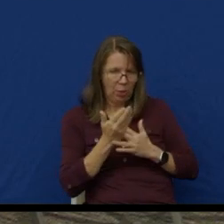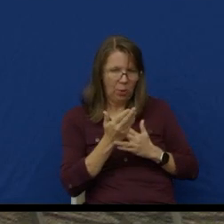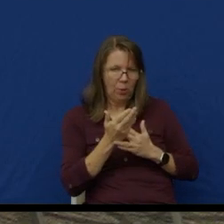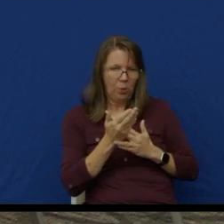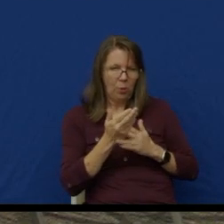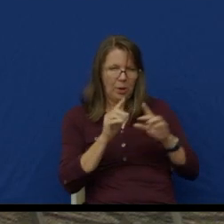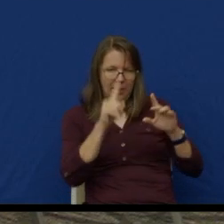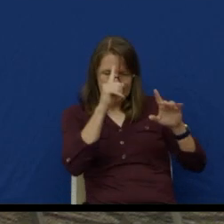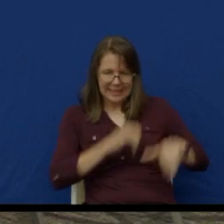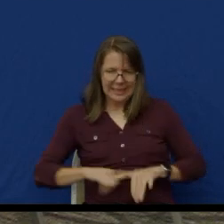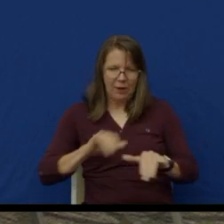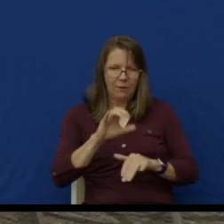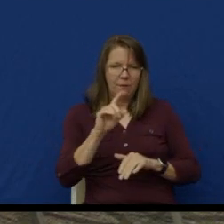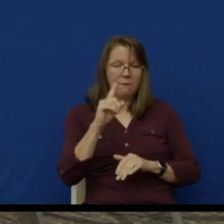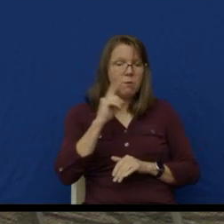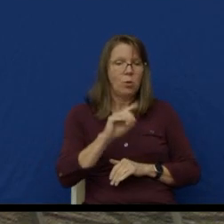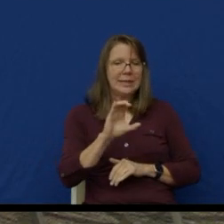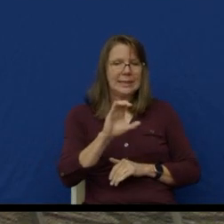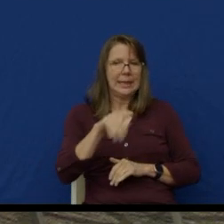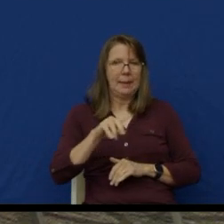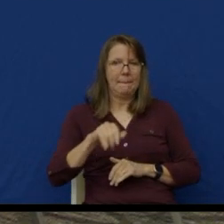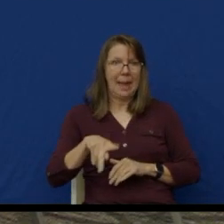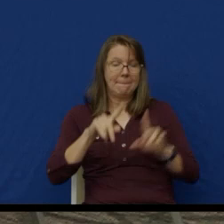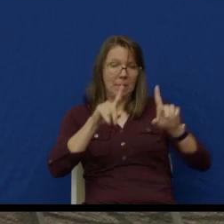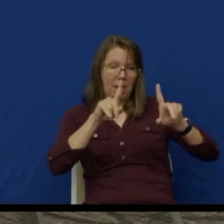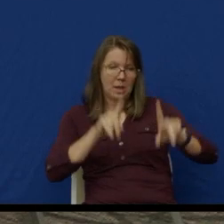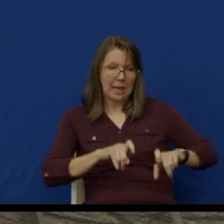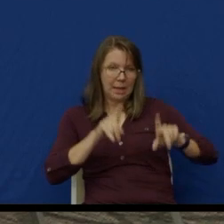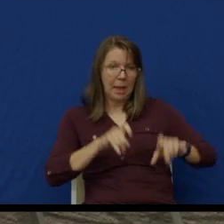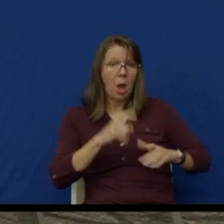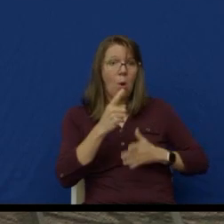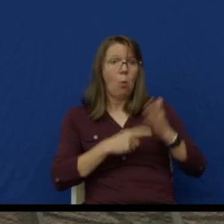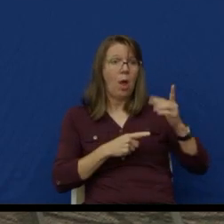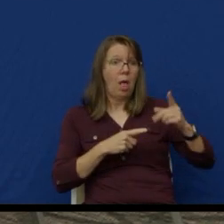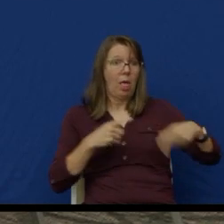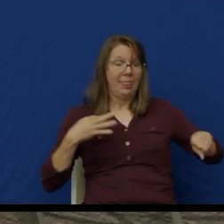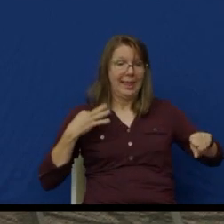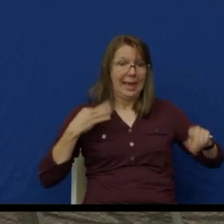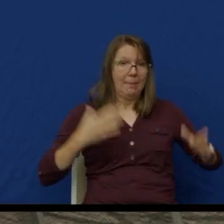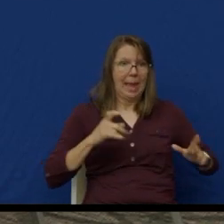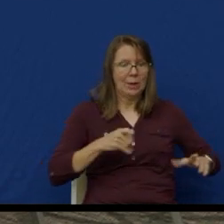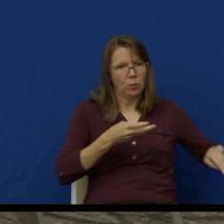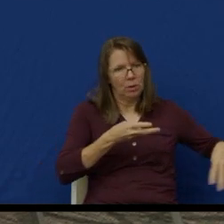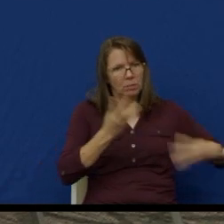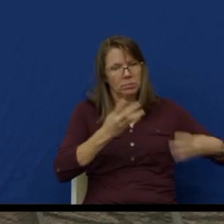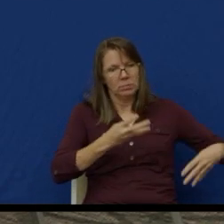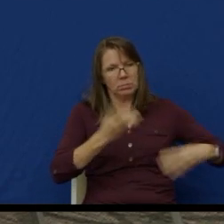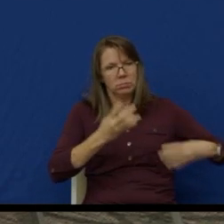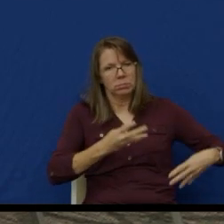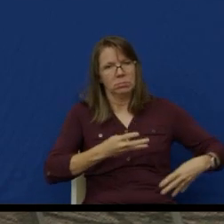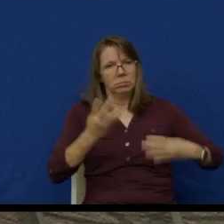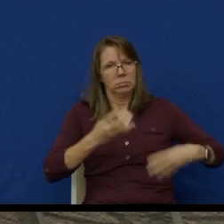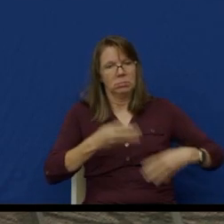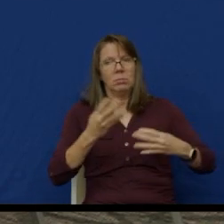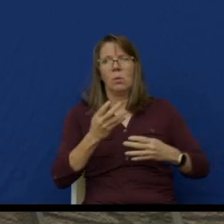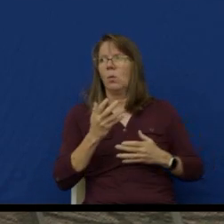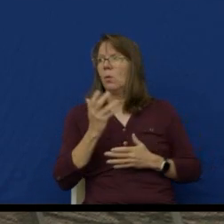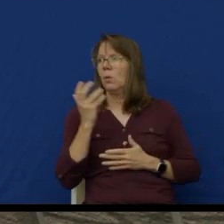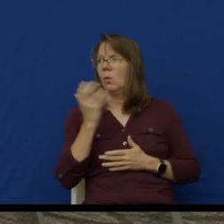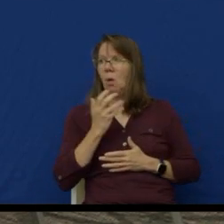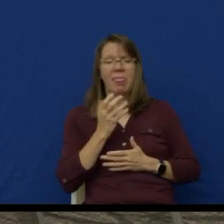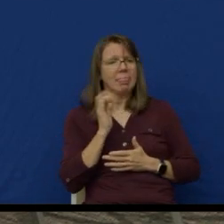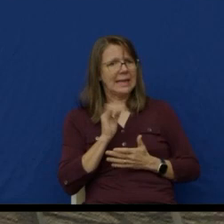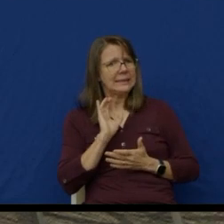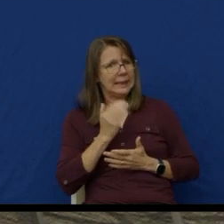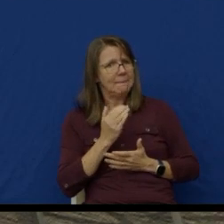the artifacts that the candidates had to upload, and it was really quite good. The evidence was very